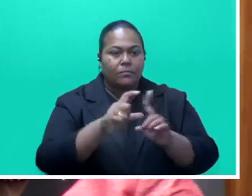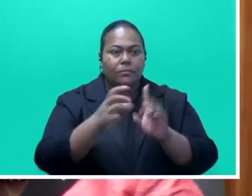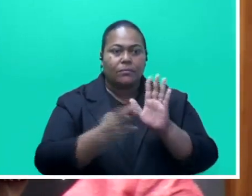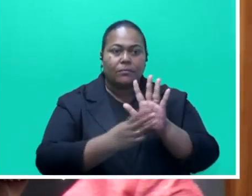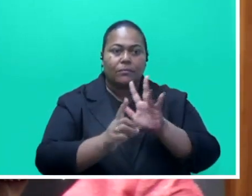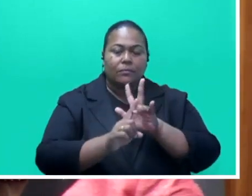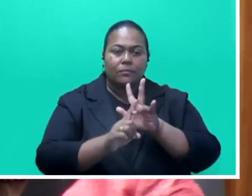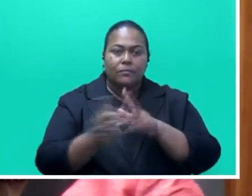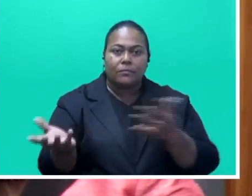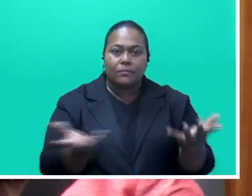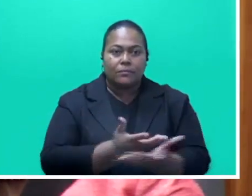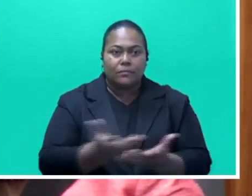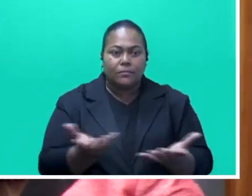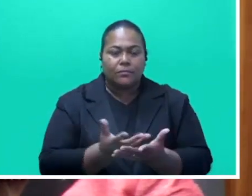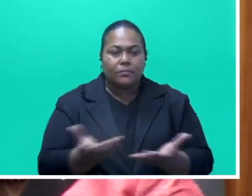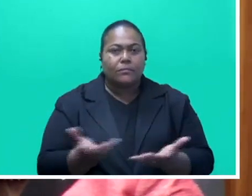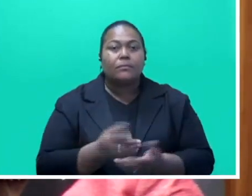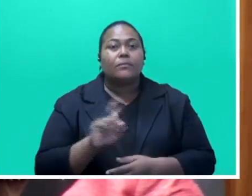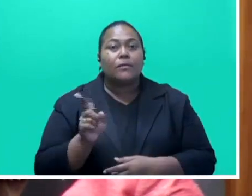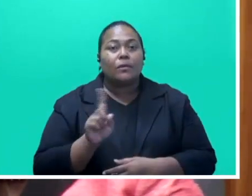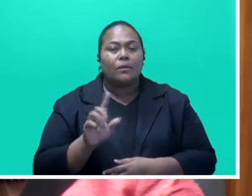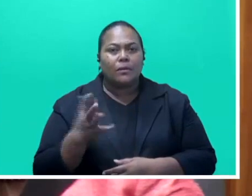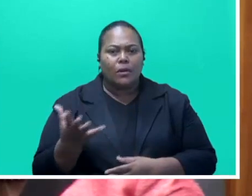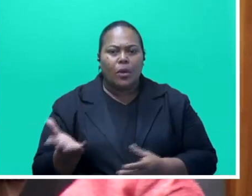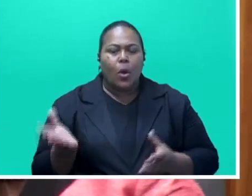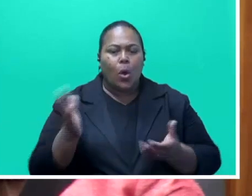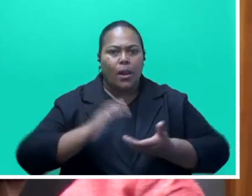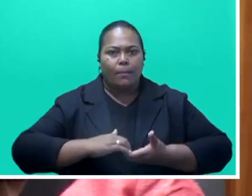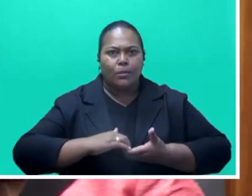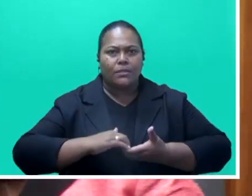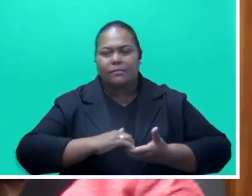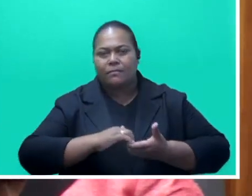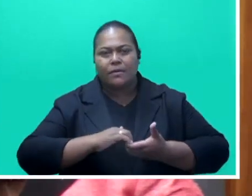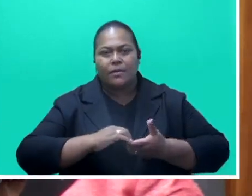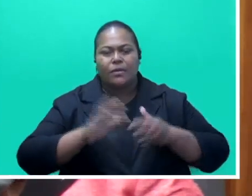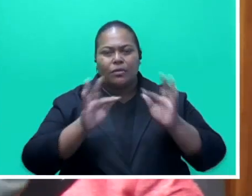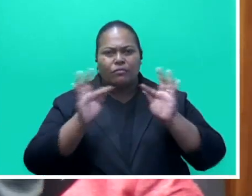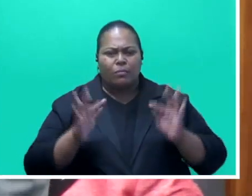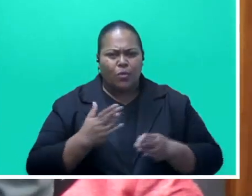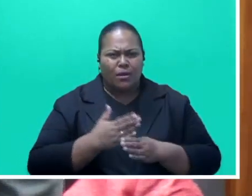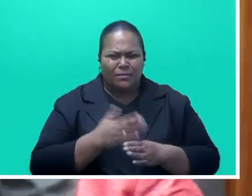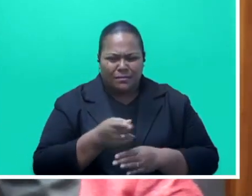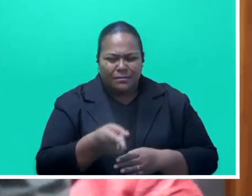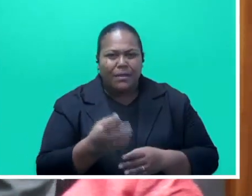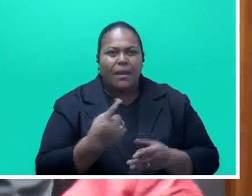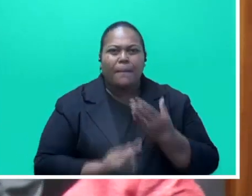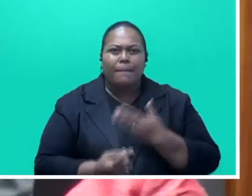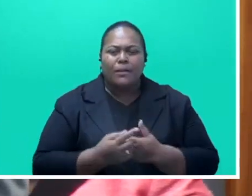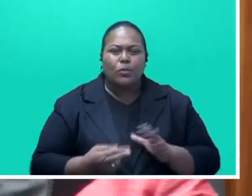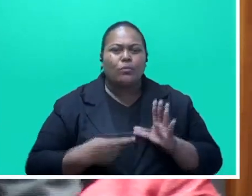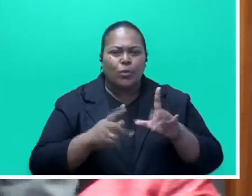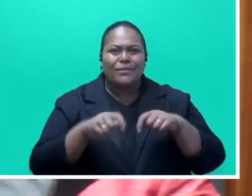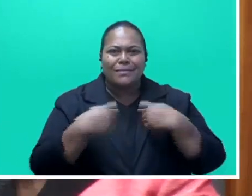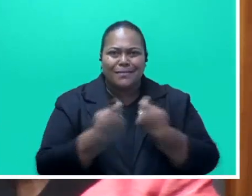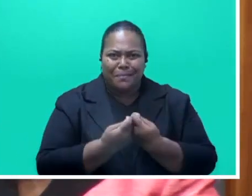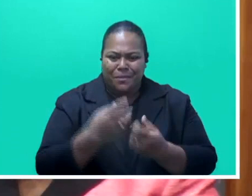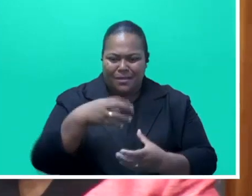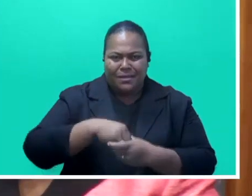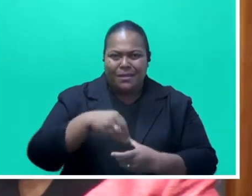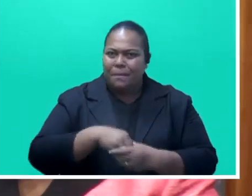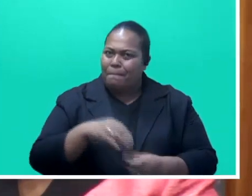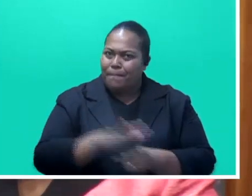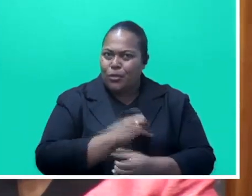a collaborative framework through the National Emergency Response Team mechanism to ensure there is